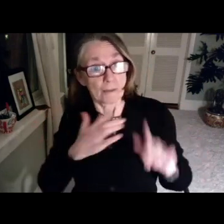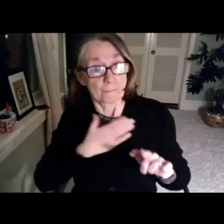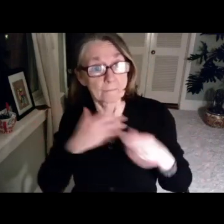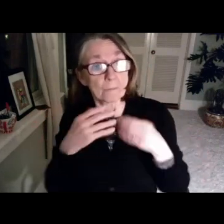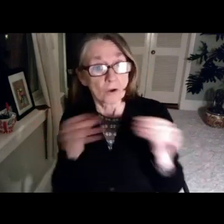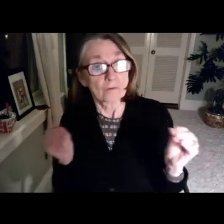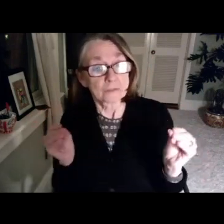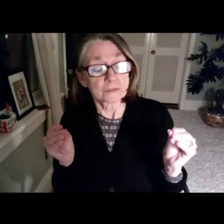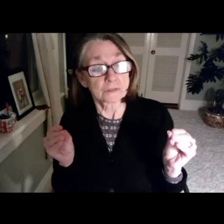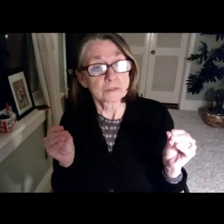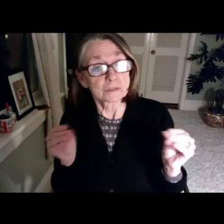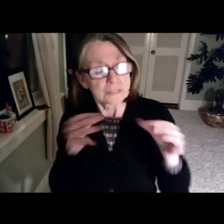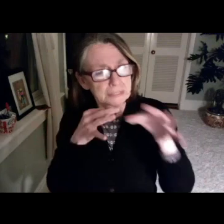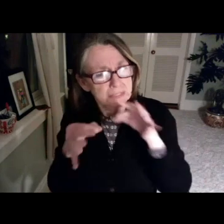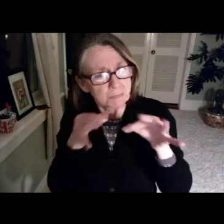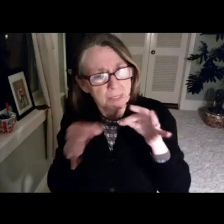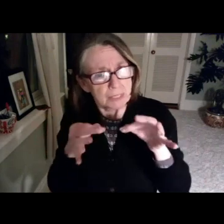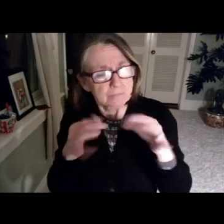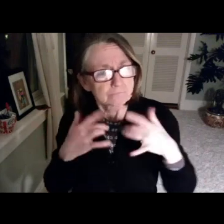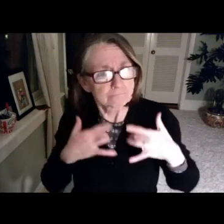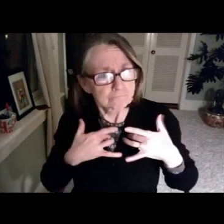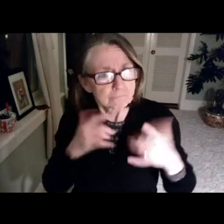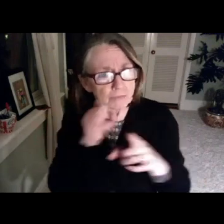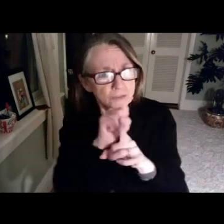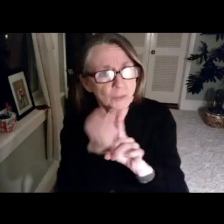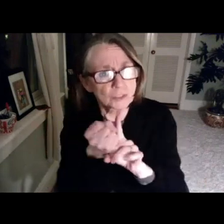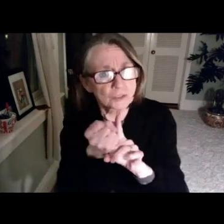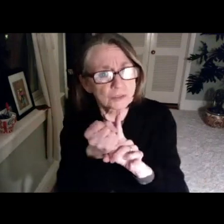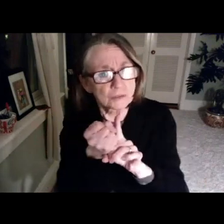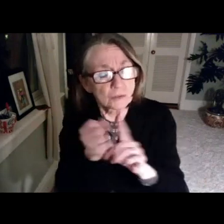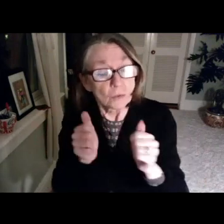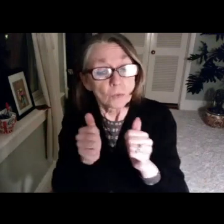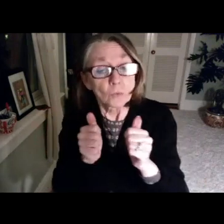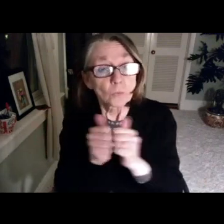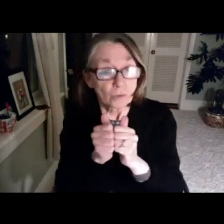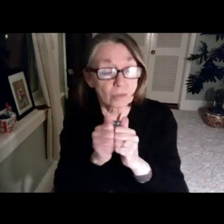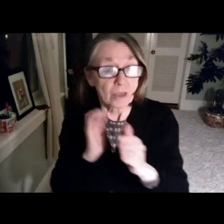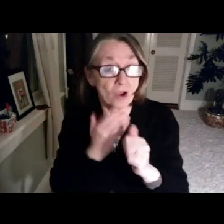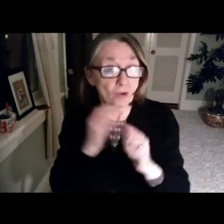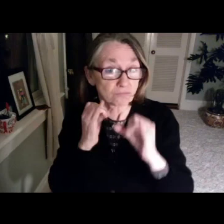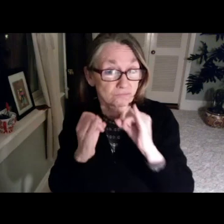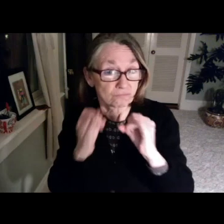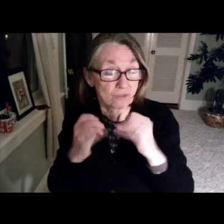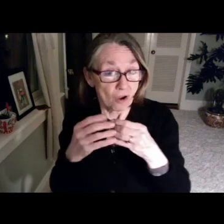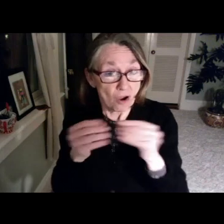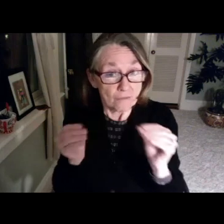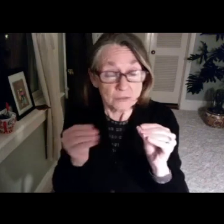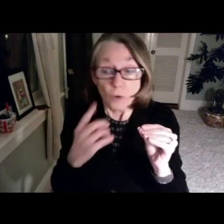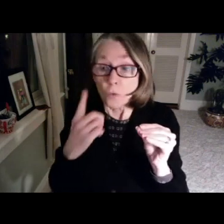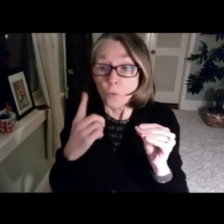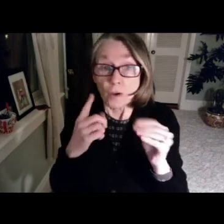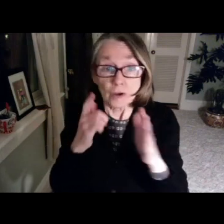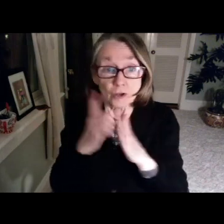and, talk about their situation with our intake office and perhaps one of the attorneys